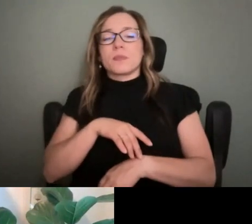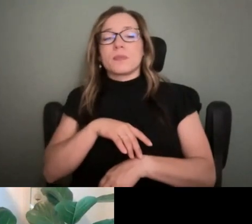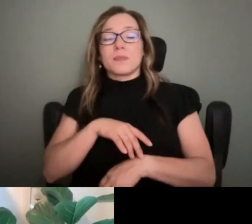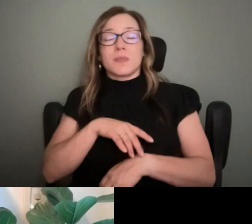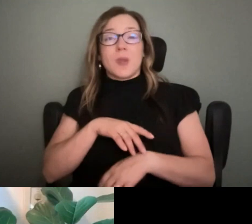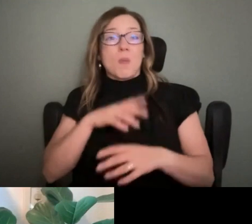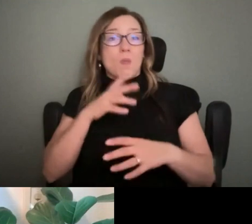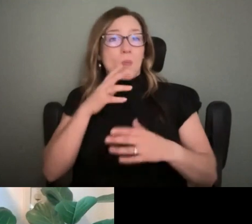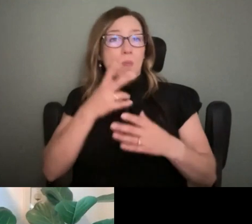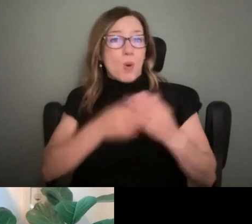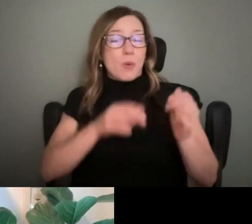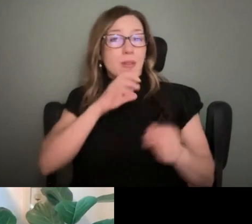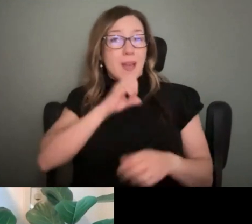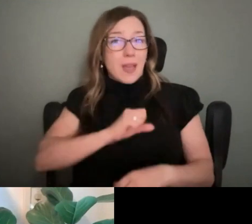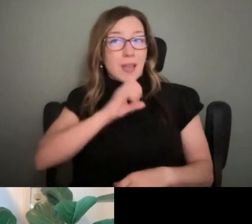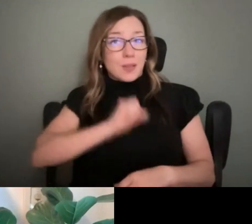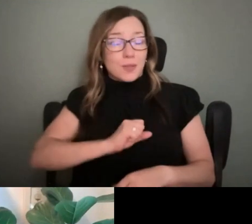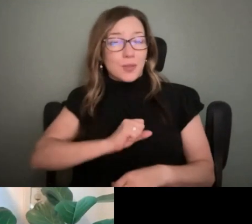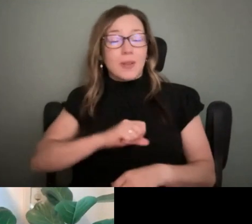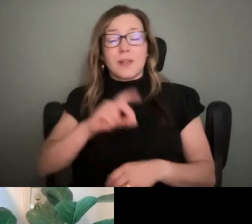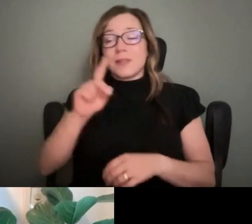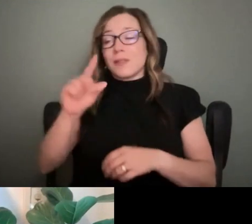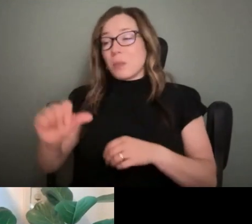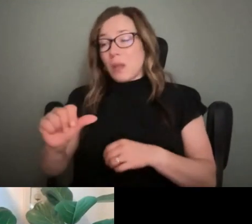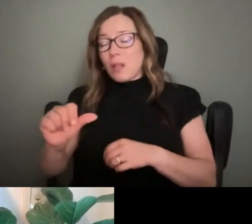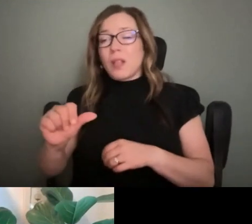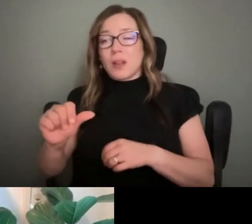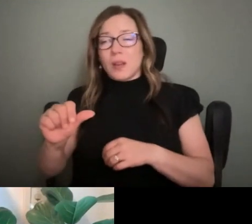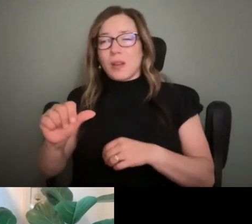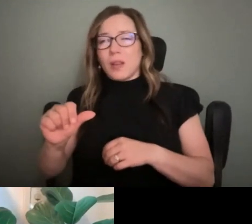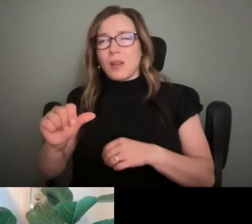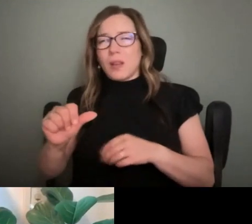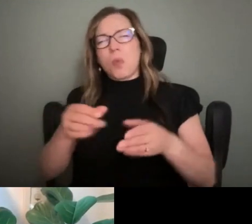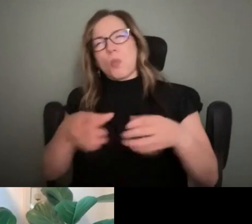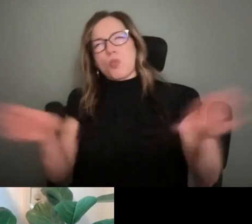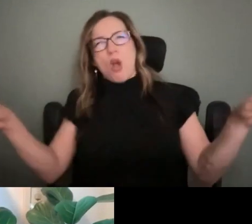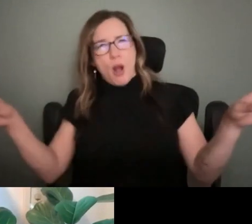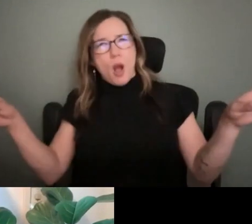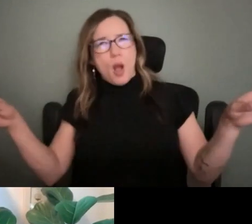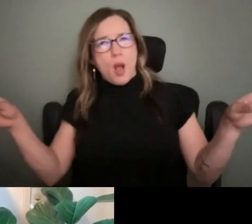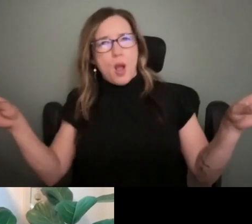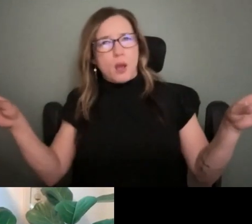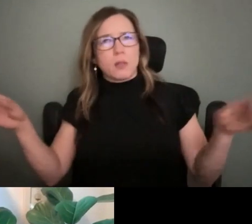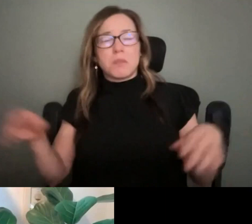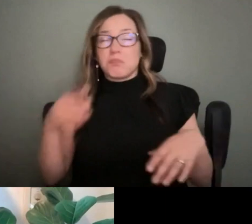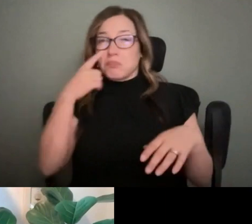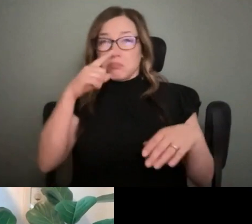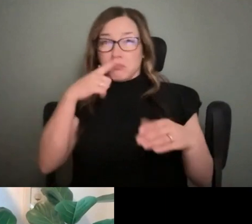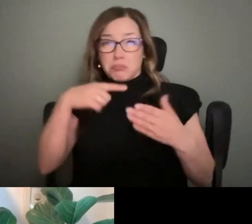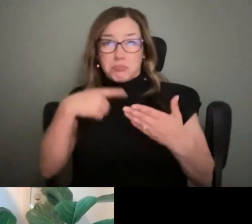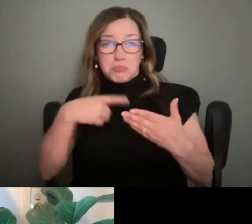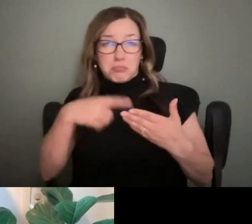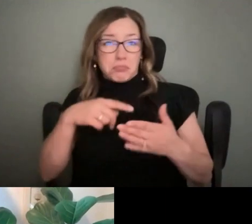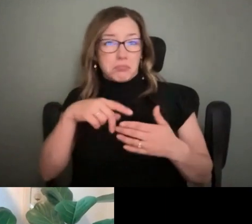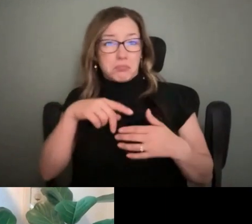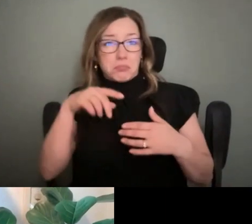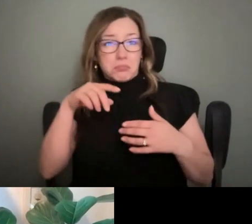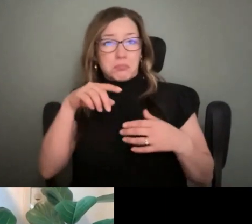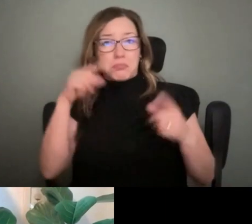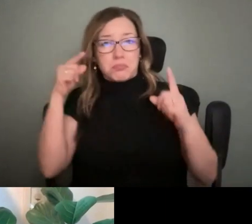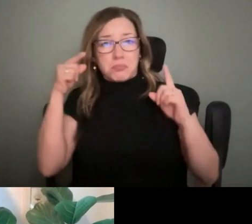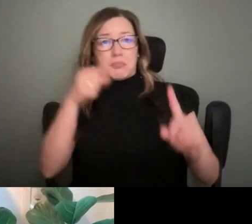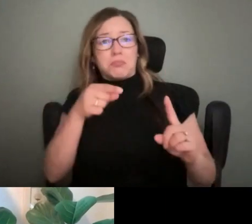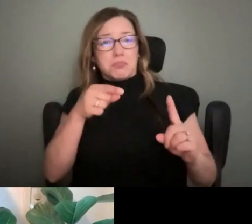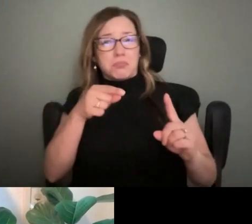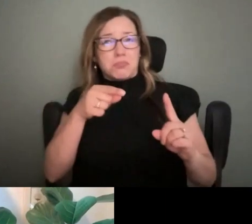and disability networks, as well as perhaps broader audiences. So could you speak to I guess, the overall aims and target